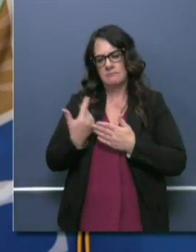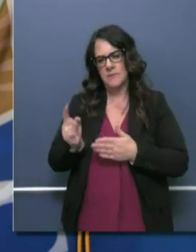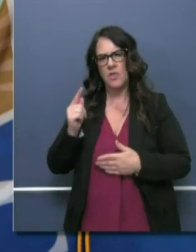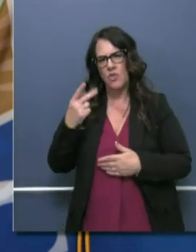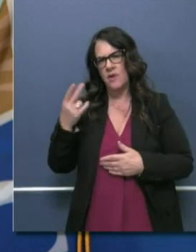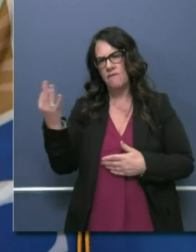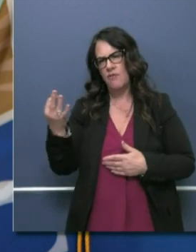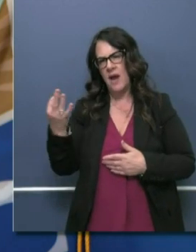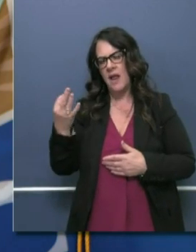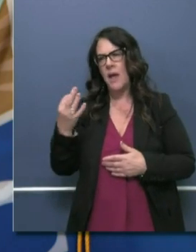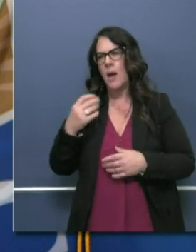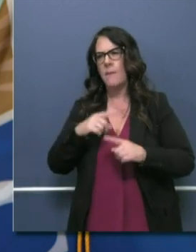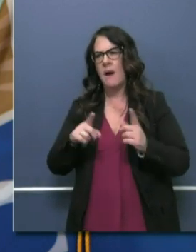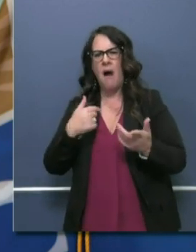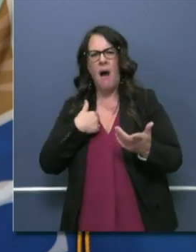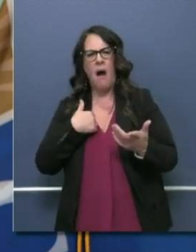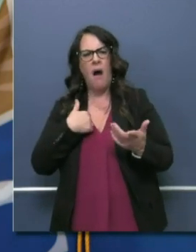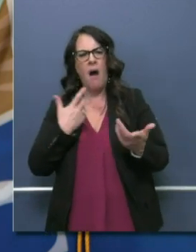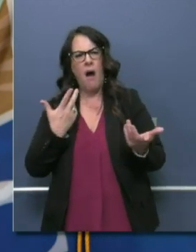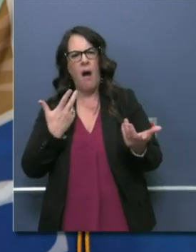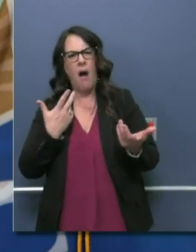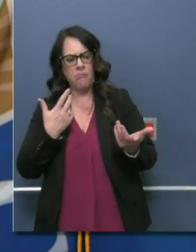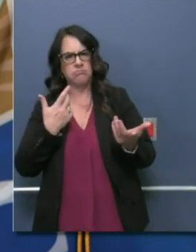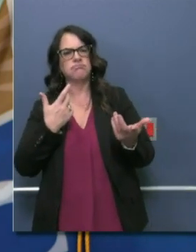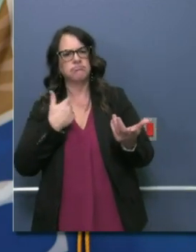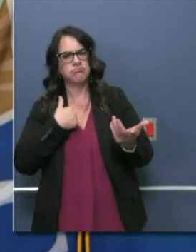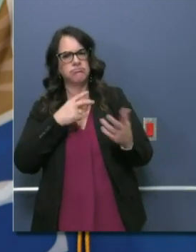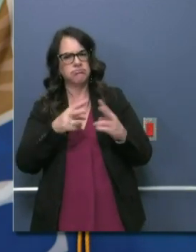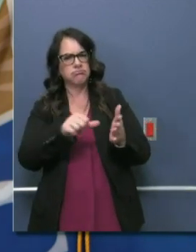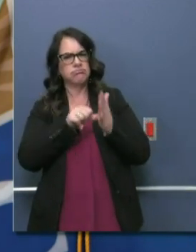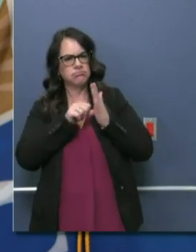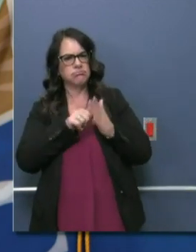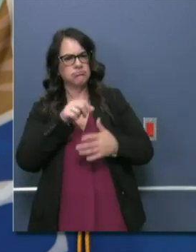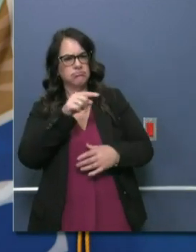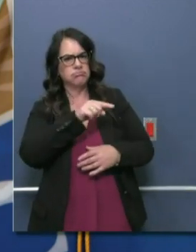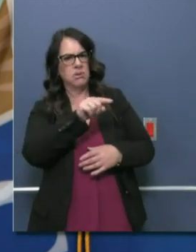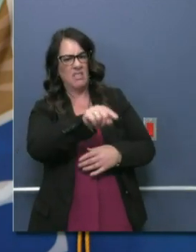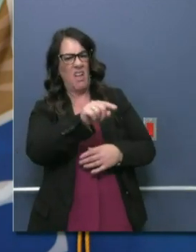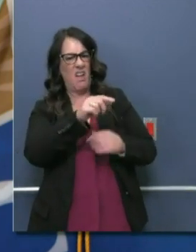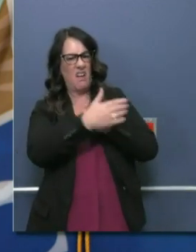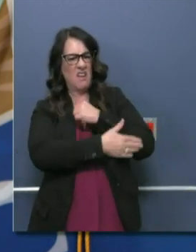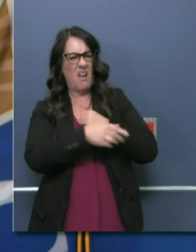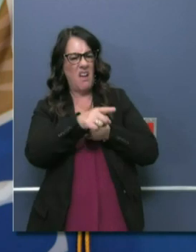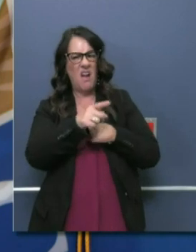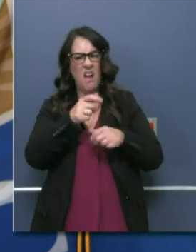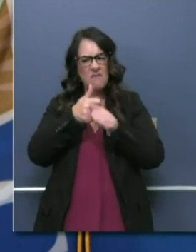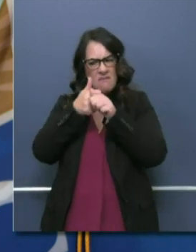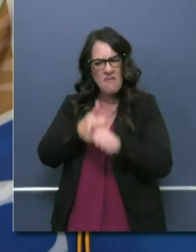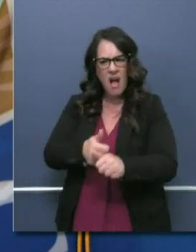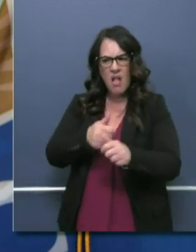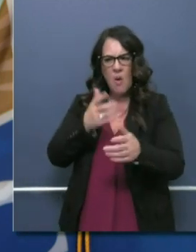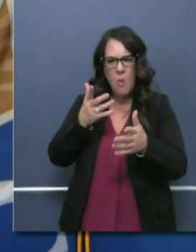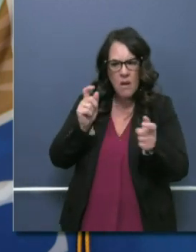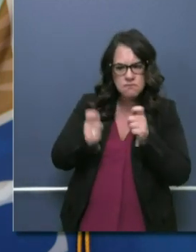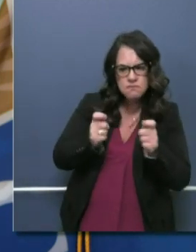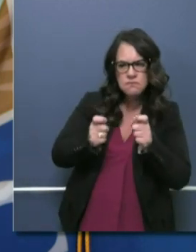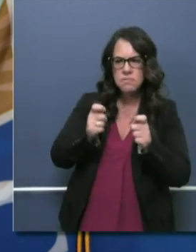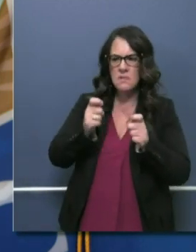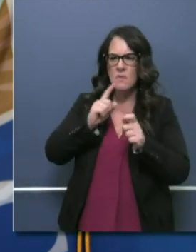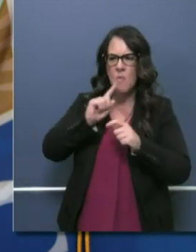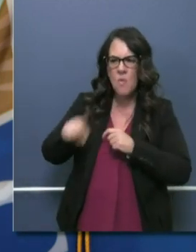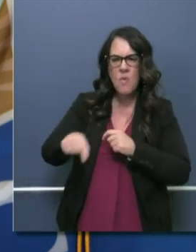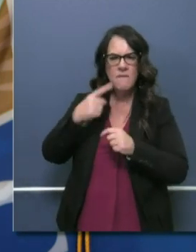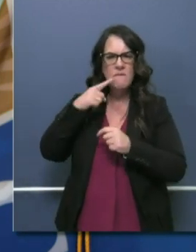very impressed with the modifications that they were promoting, the protections for seniors, the modifications on physical